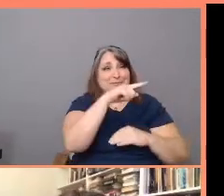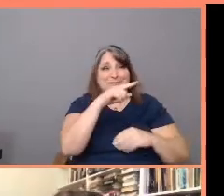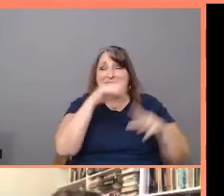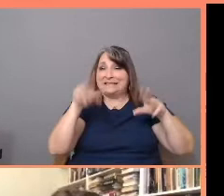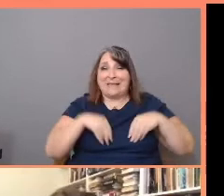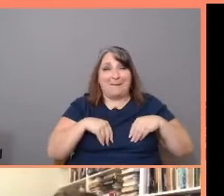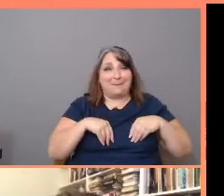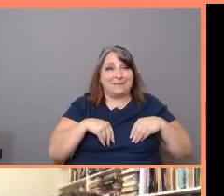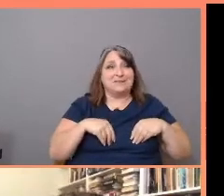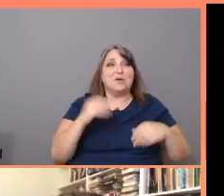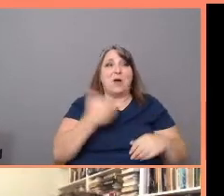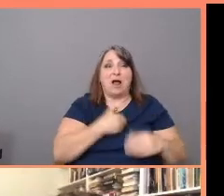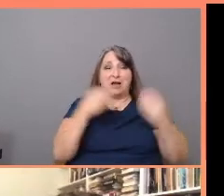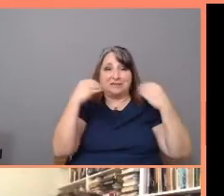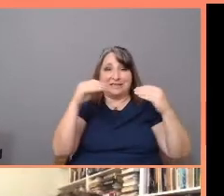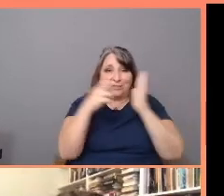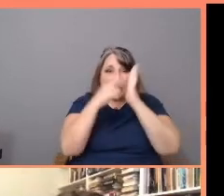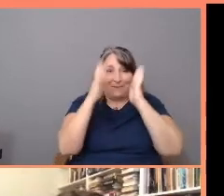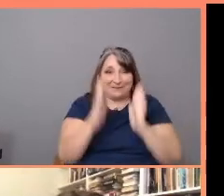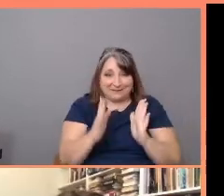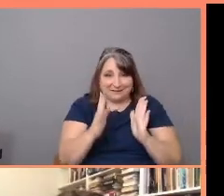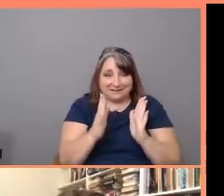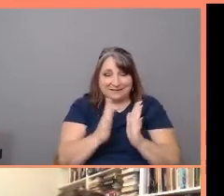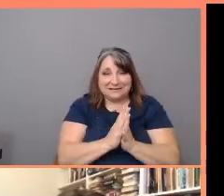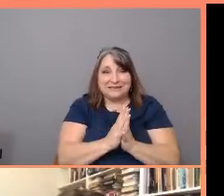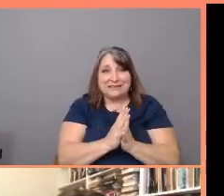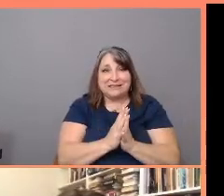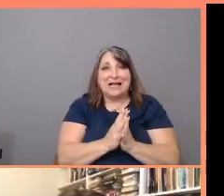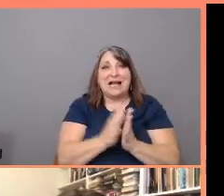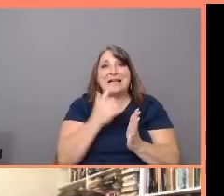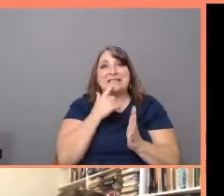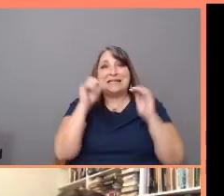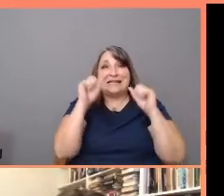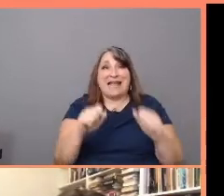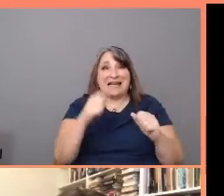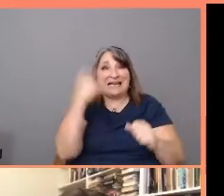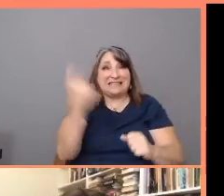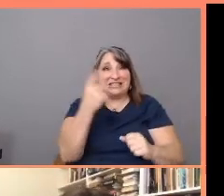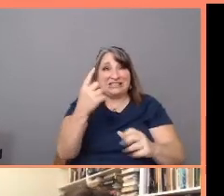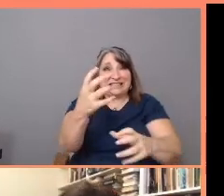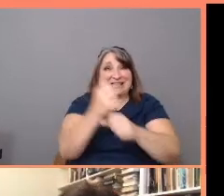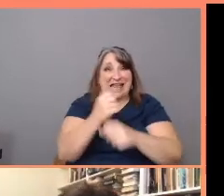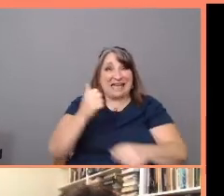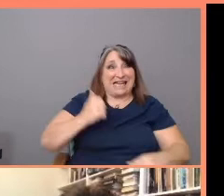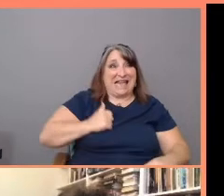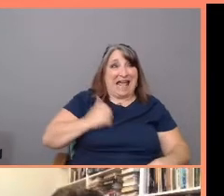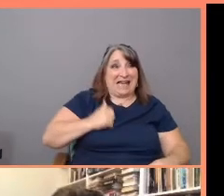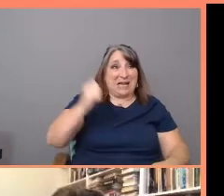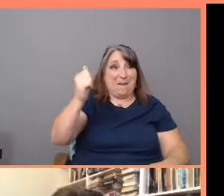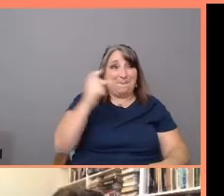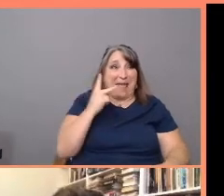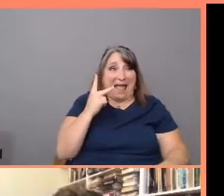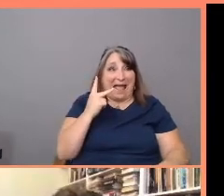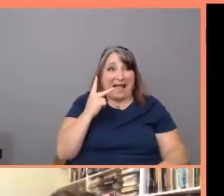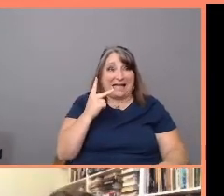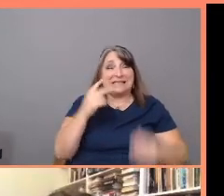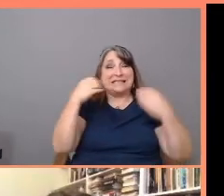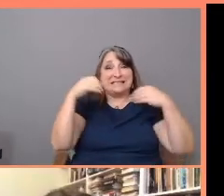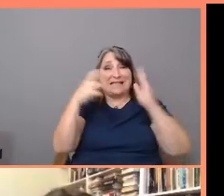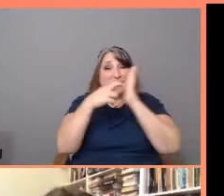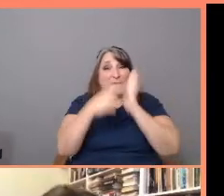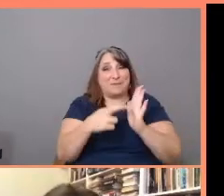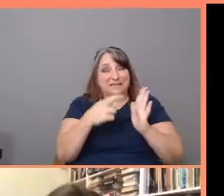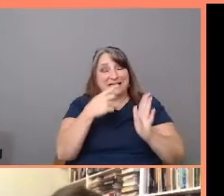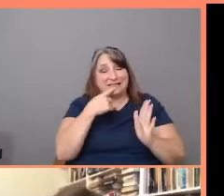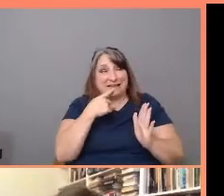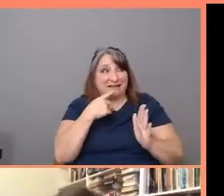had our sales agent go back. I finally said, well, can I just get Canada back? So our sales agent went back and said,